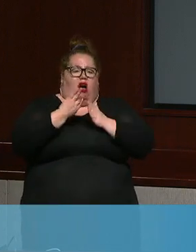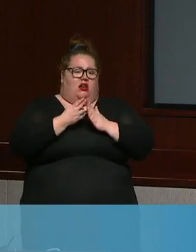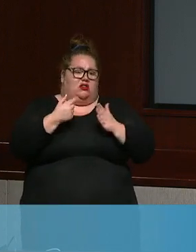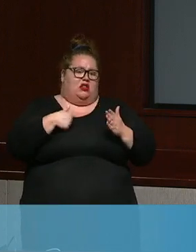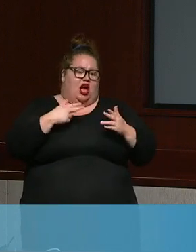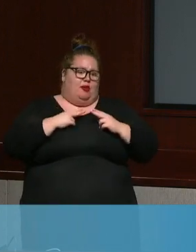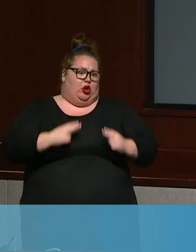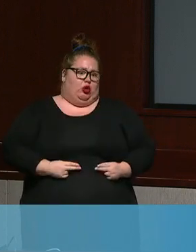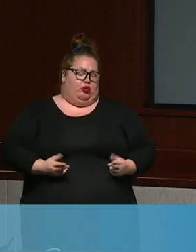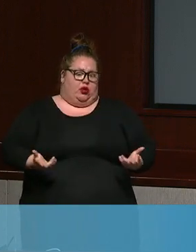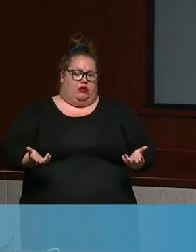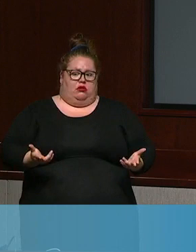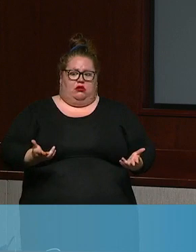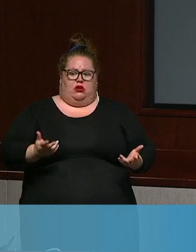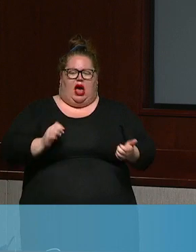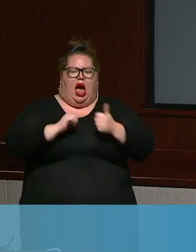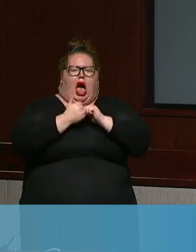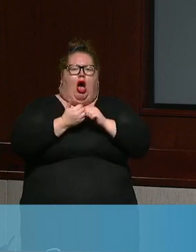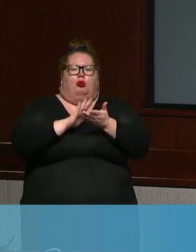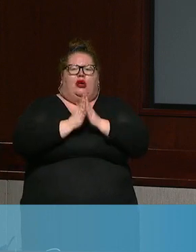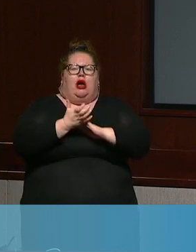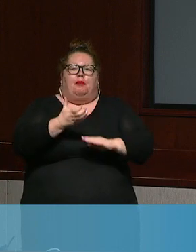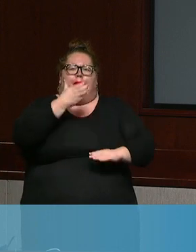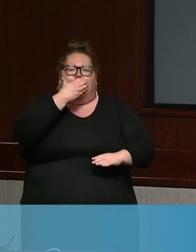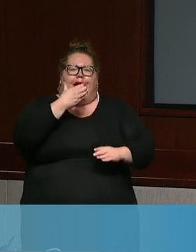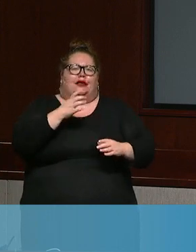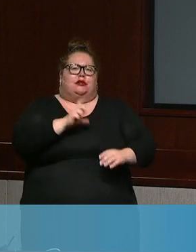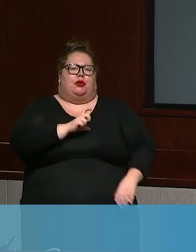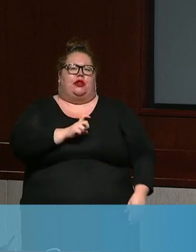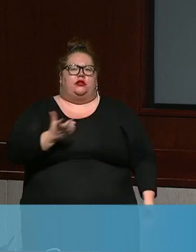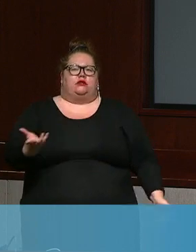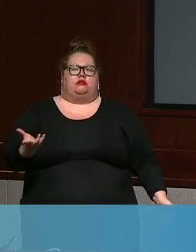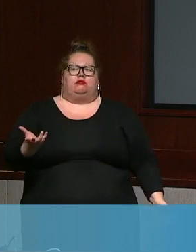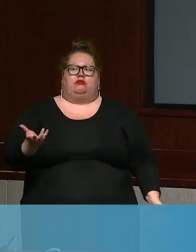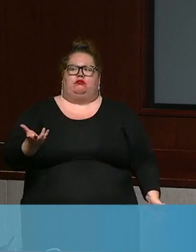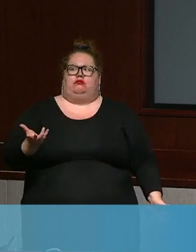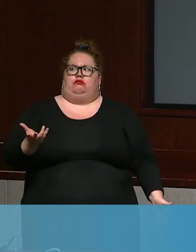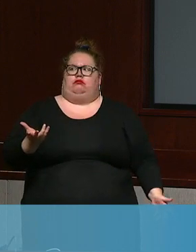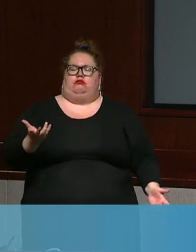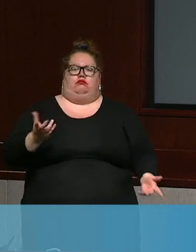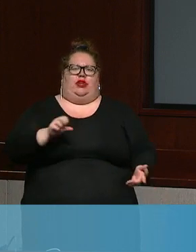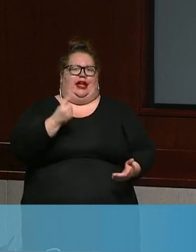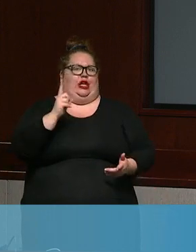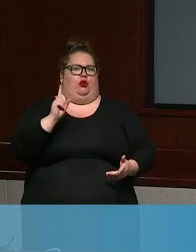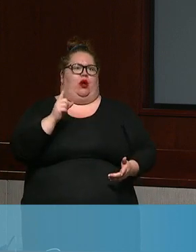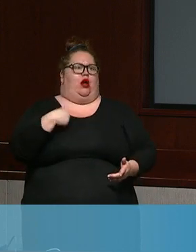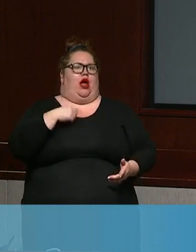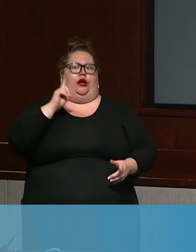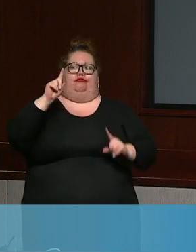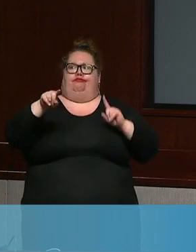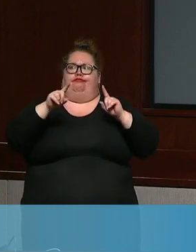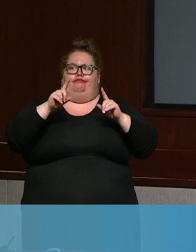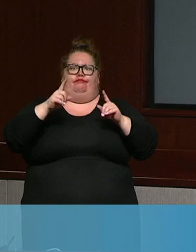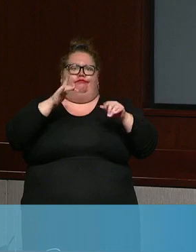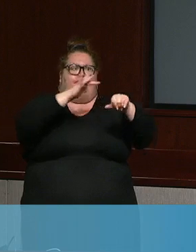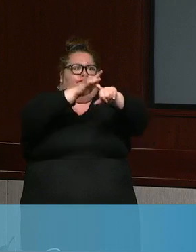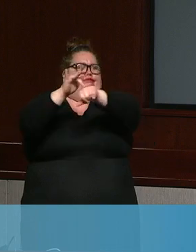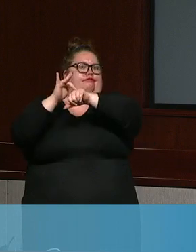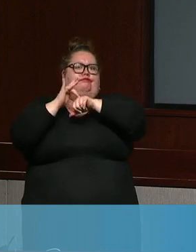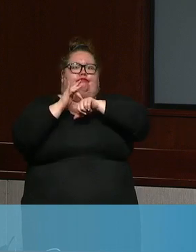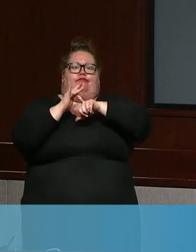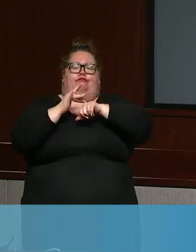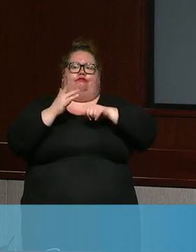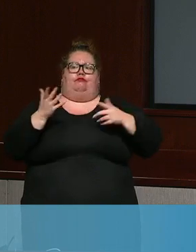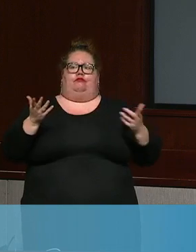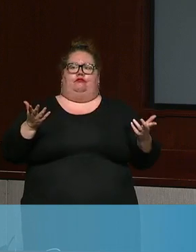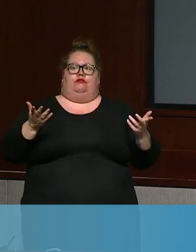mask police? I mean, how do you do that? Virtually everywhere I go, and I know that there are exceptions to this. There may be one